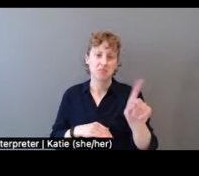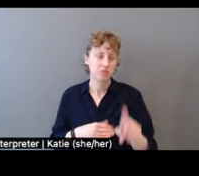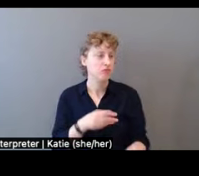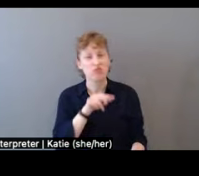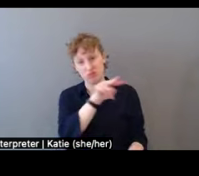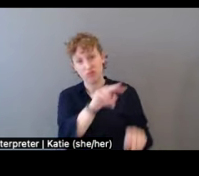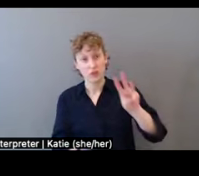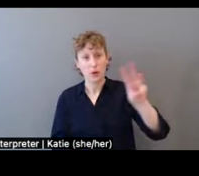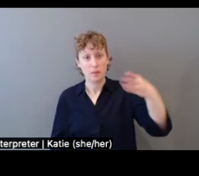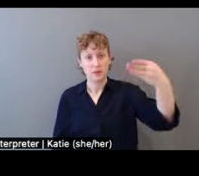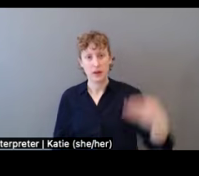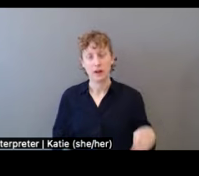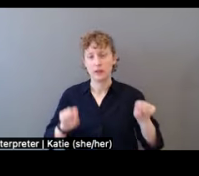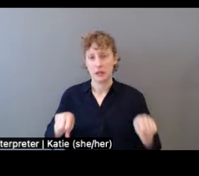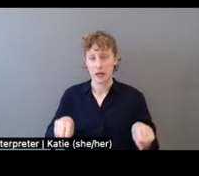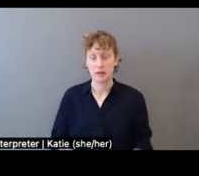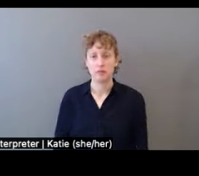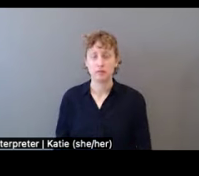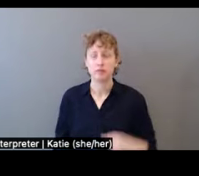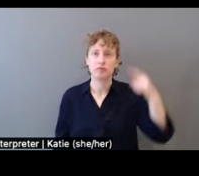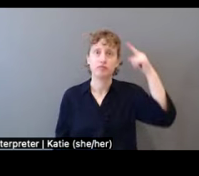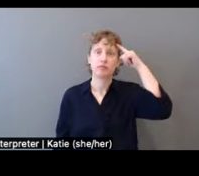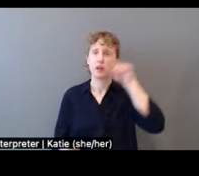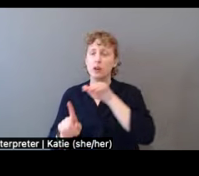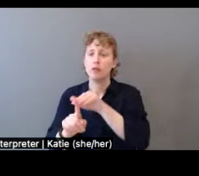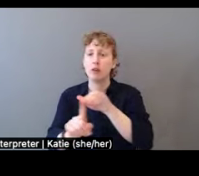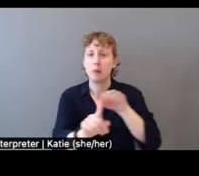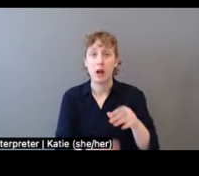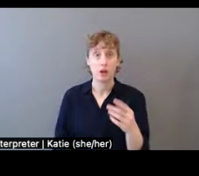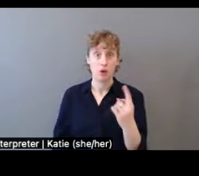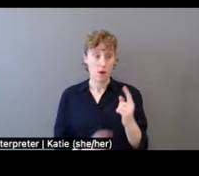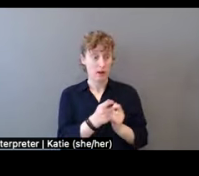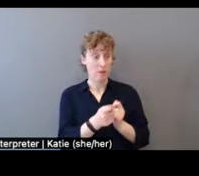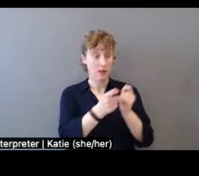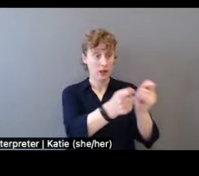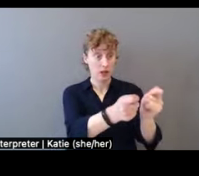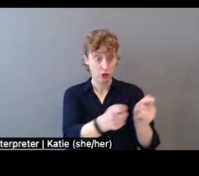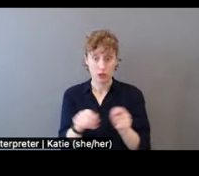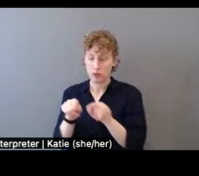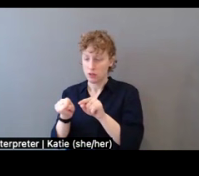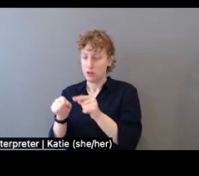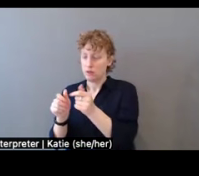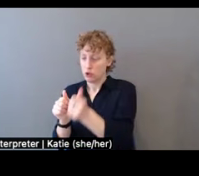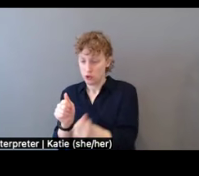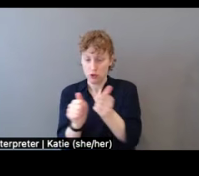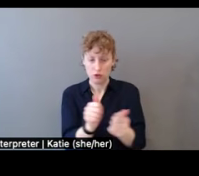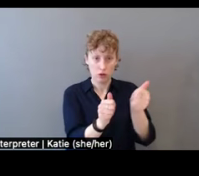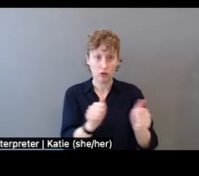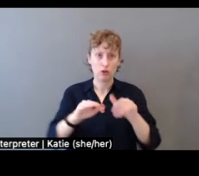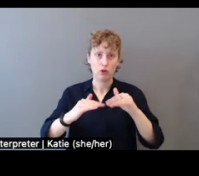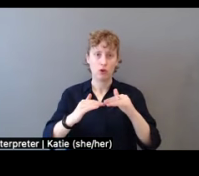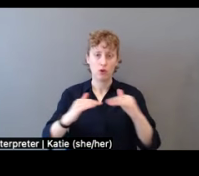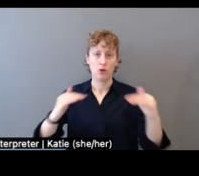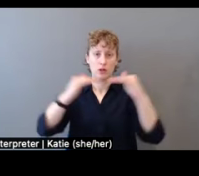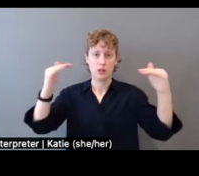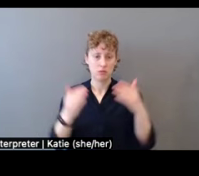Also important to remind that you can submit 1 application per organization. And this is the case whether you apply